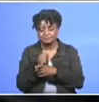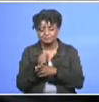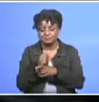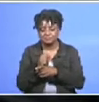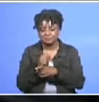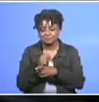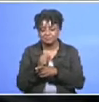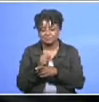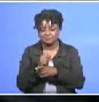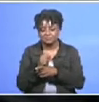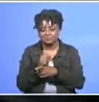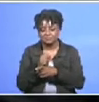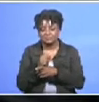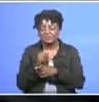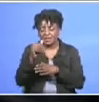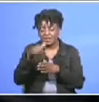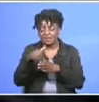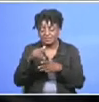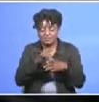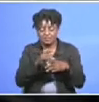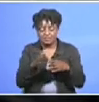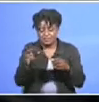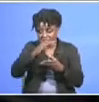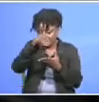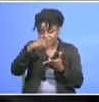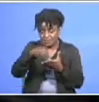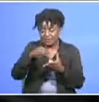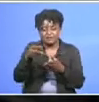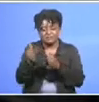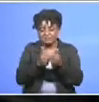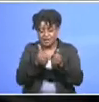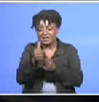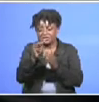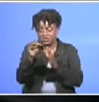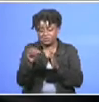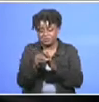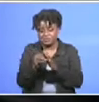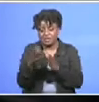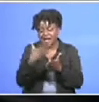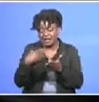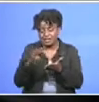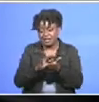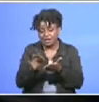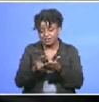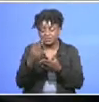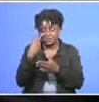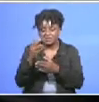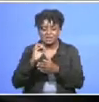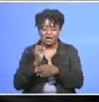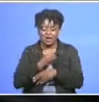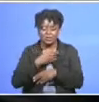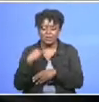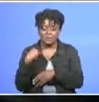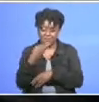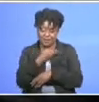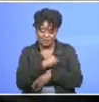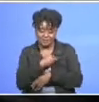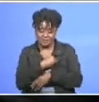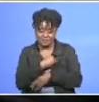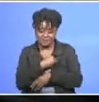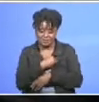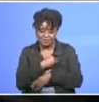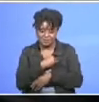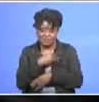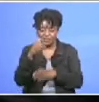he or she is in the very heart of management of organizations and even governments. And we see we have our members across a wide spectrum of sectors in